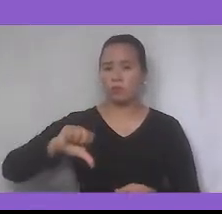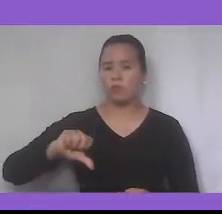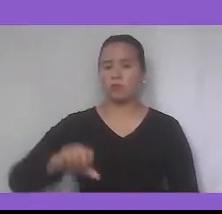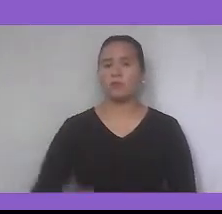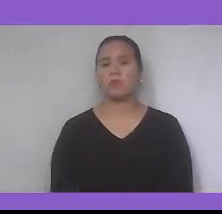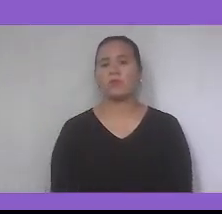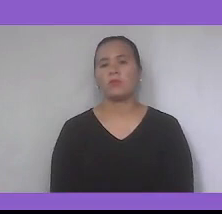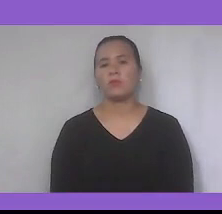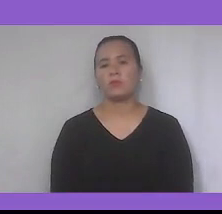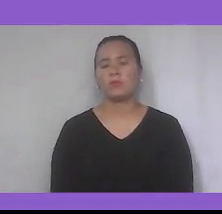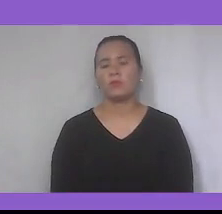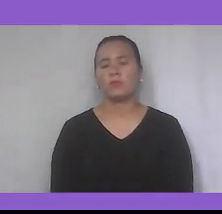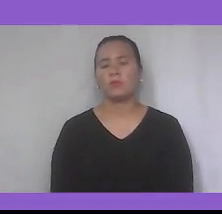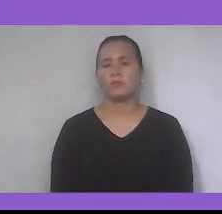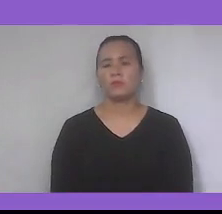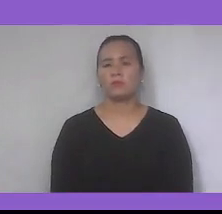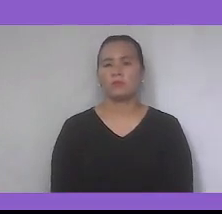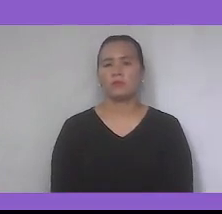which ones they didn't.